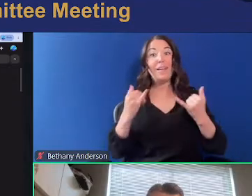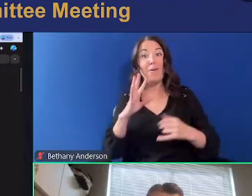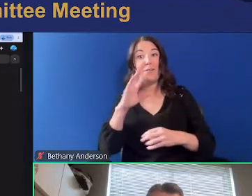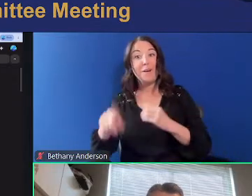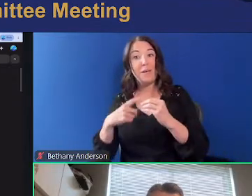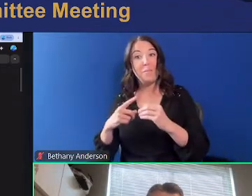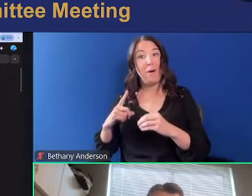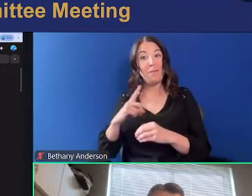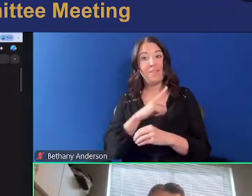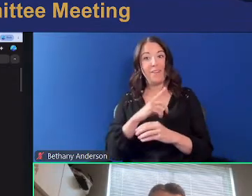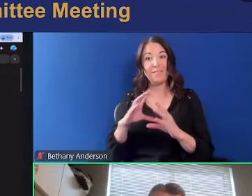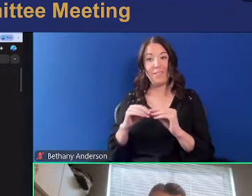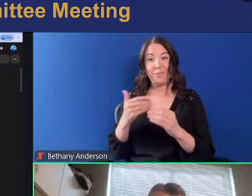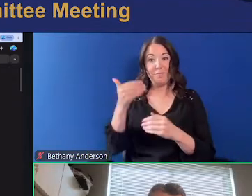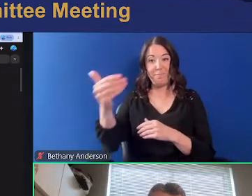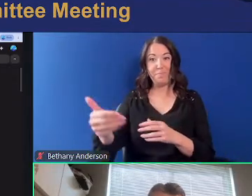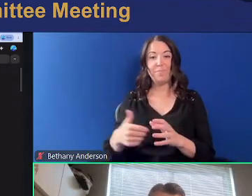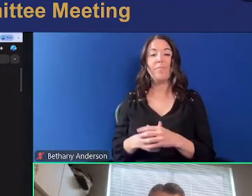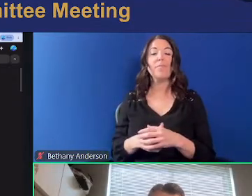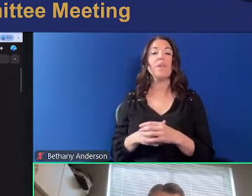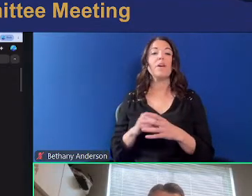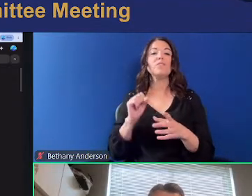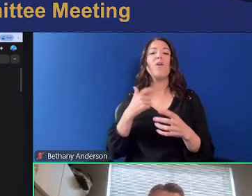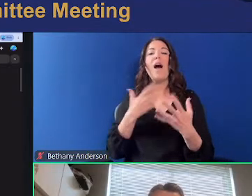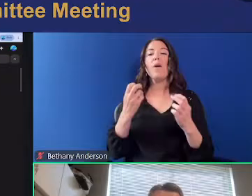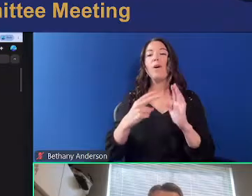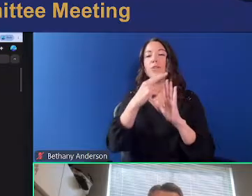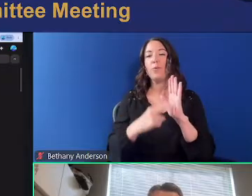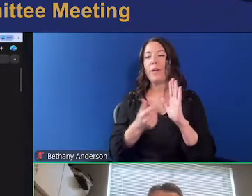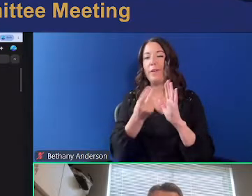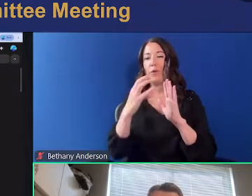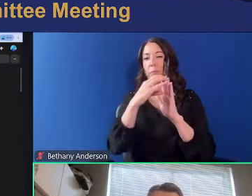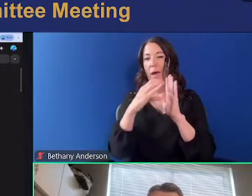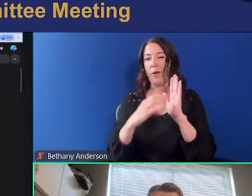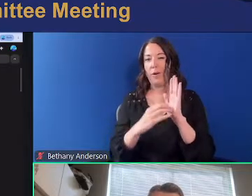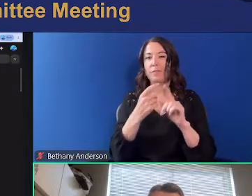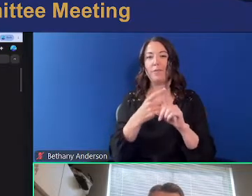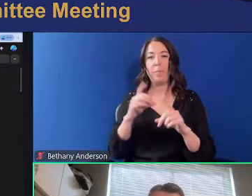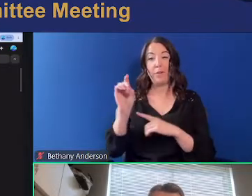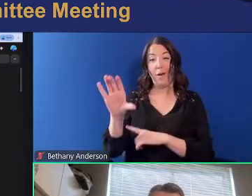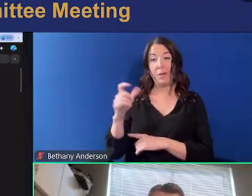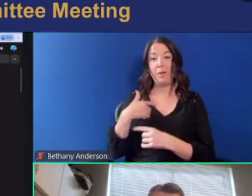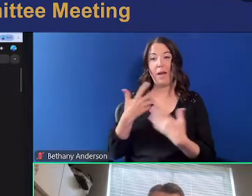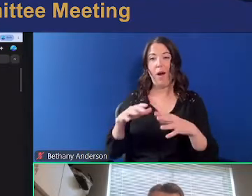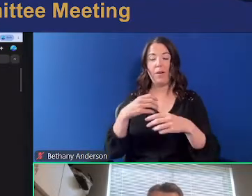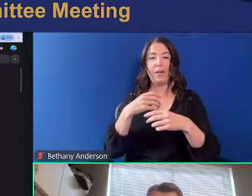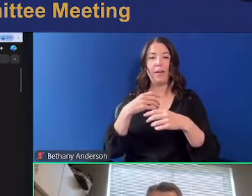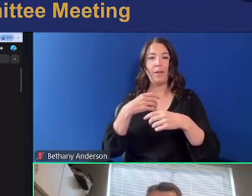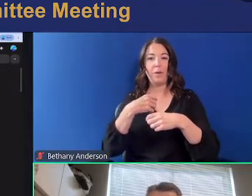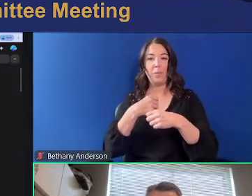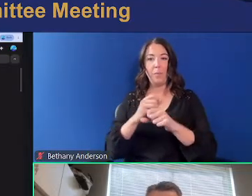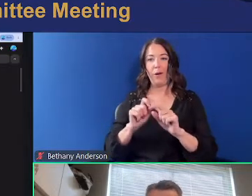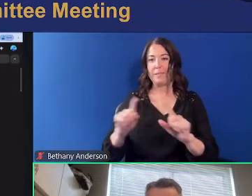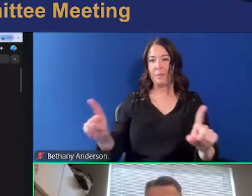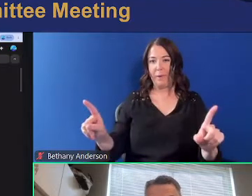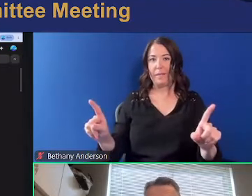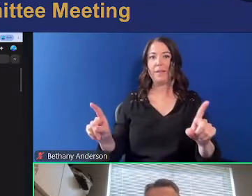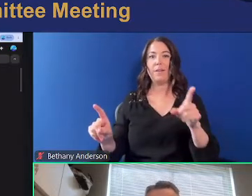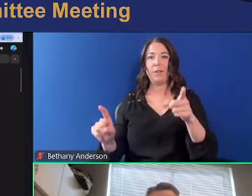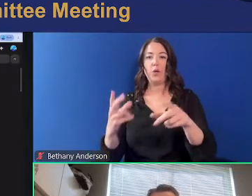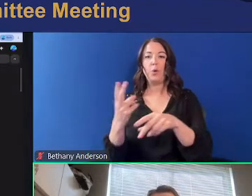we're on. I'm going to read a couple of paragraphs from the document that I've prepared and submitted as backup using the template